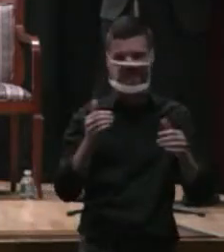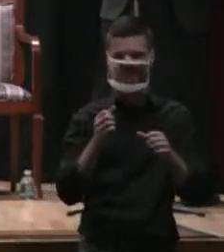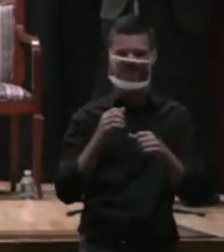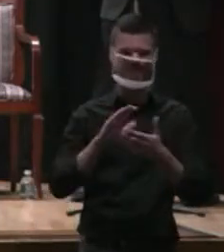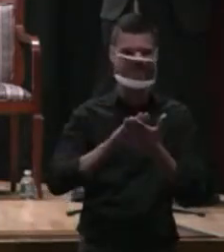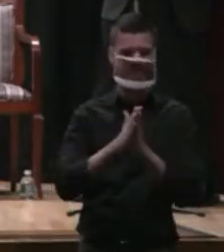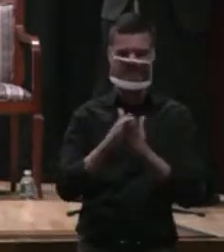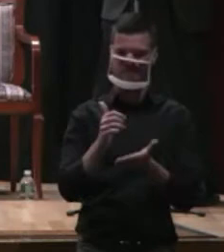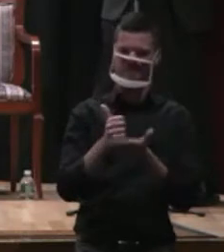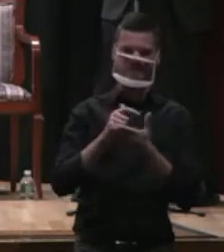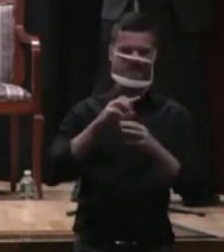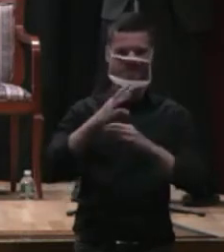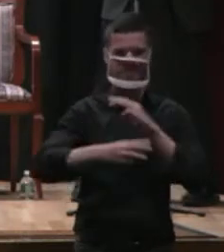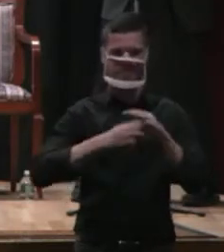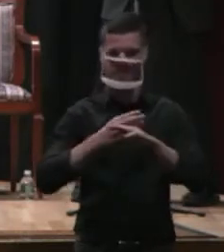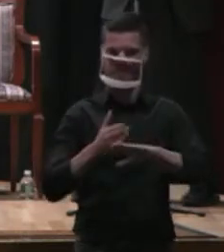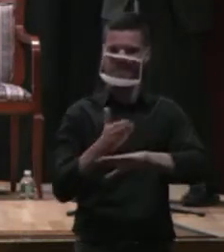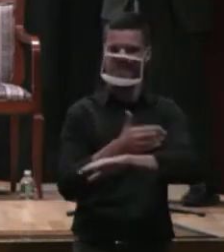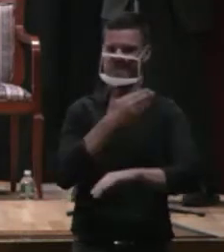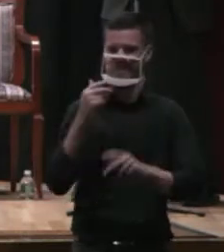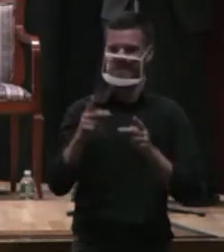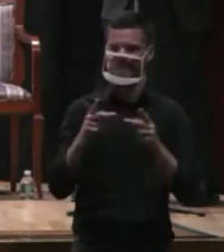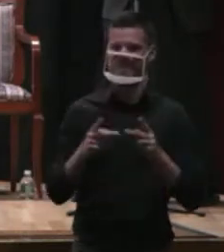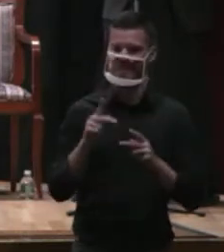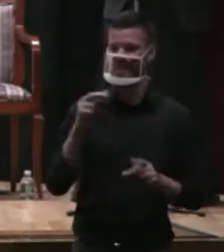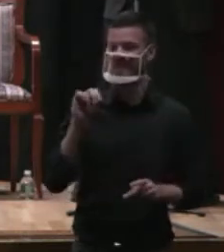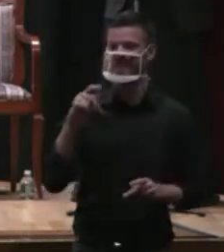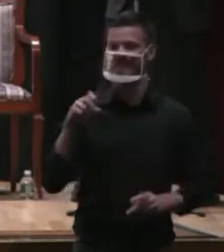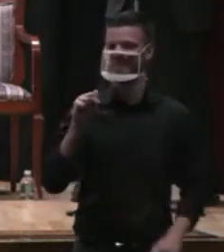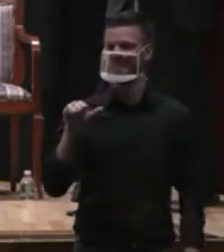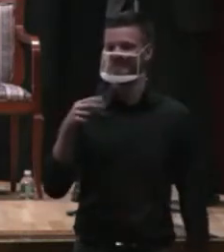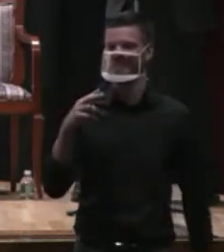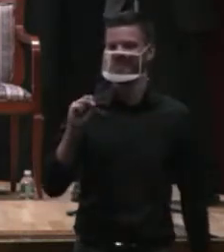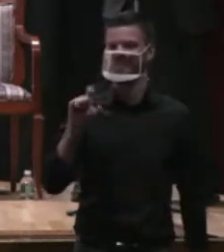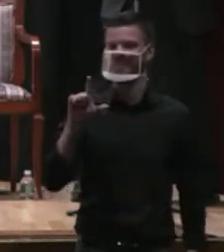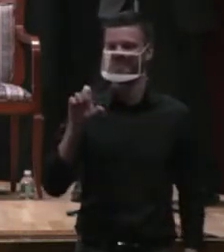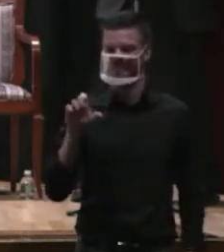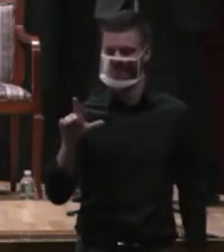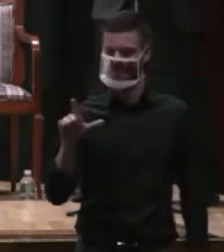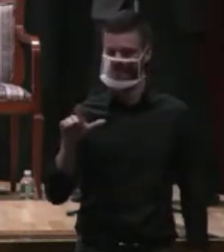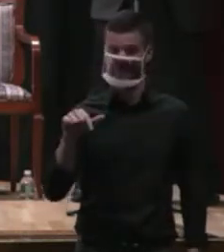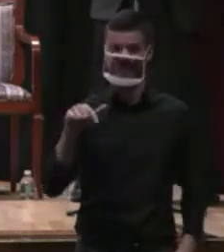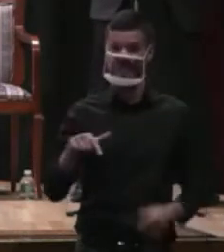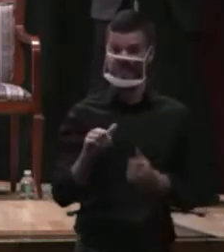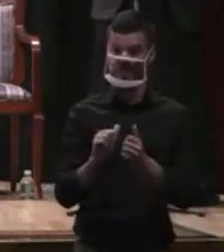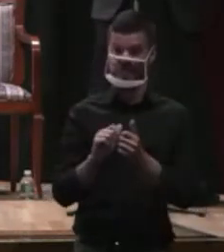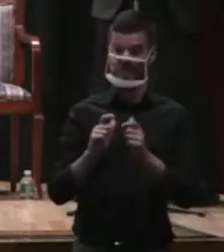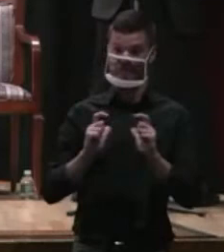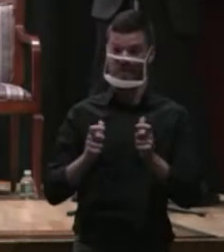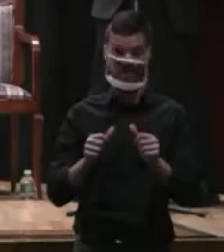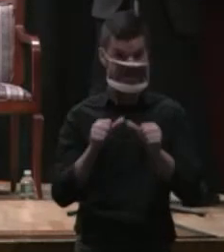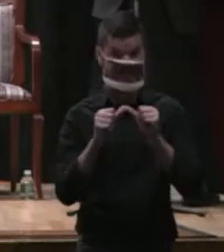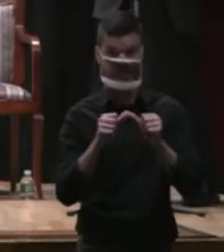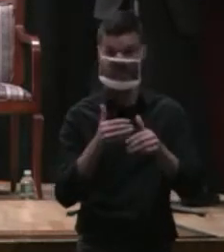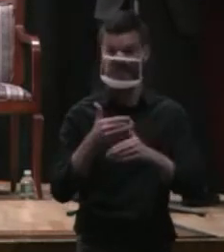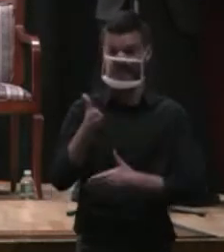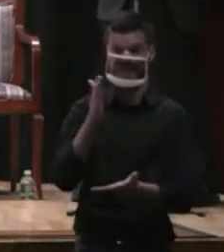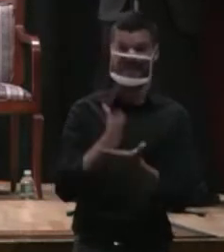better place. In the words of Nipsey Hussle, the marathon continues. Next